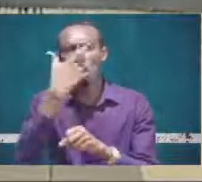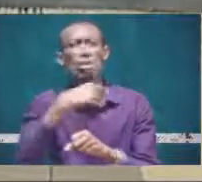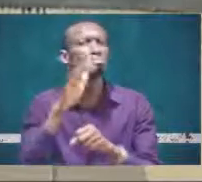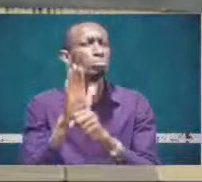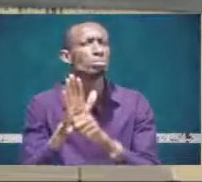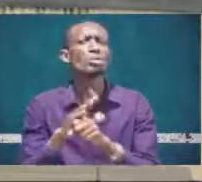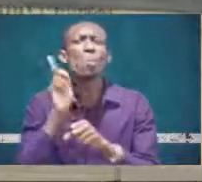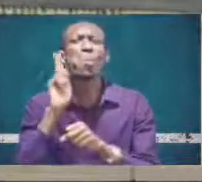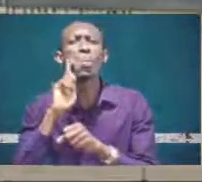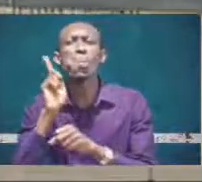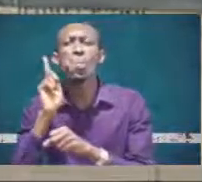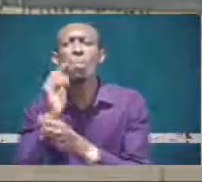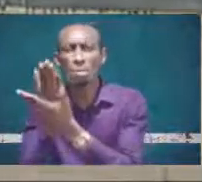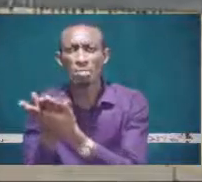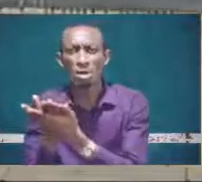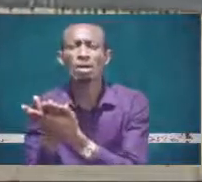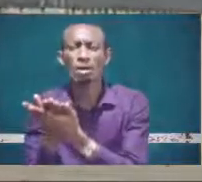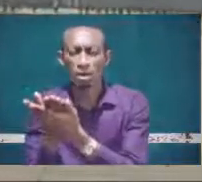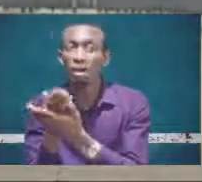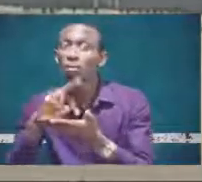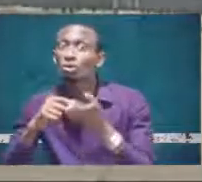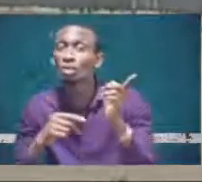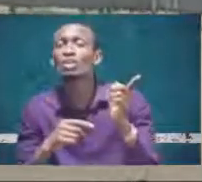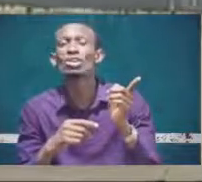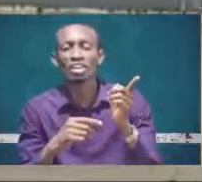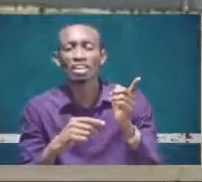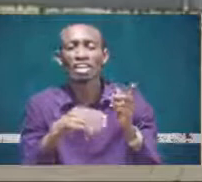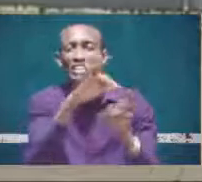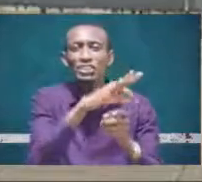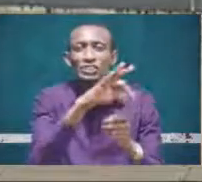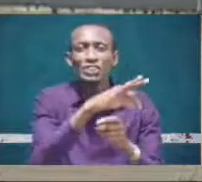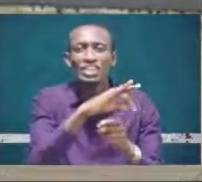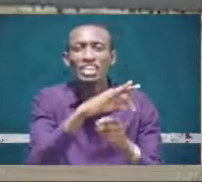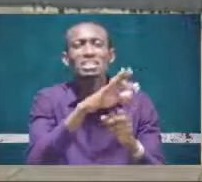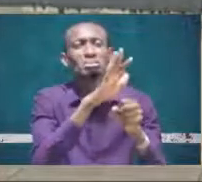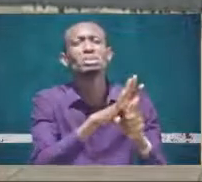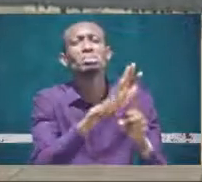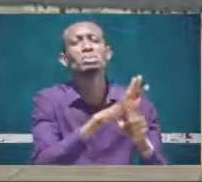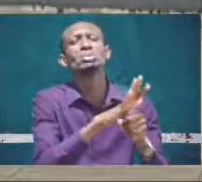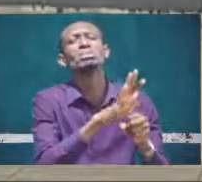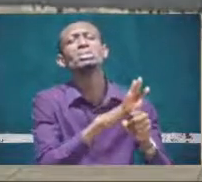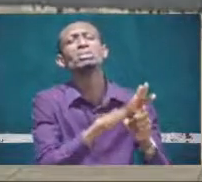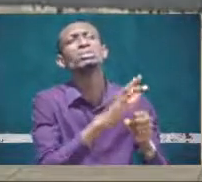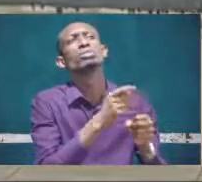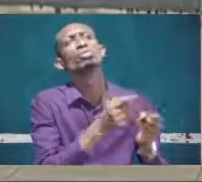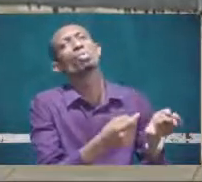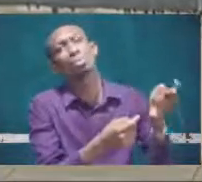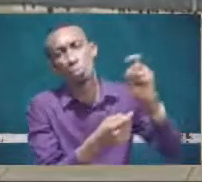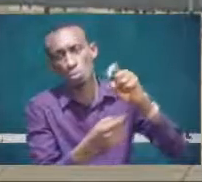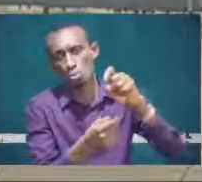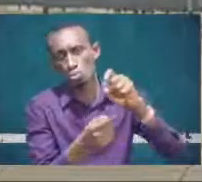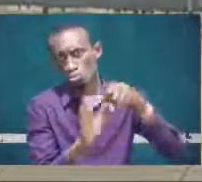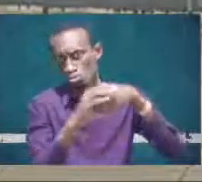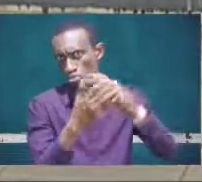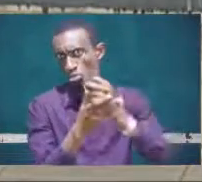here will demand for more sugar because there have been increase in the demand for sweets, and therefore